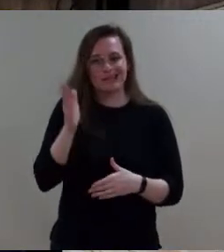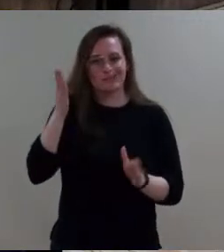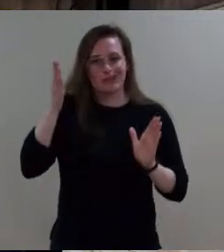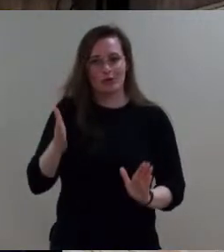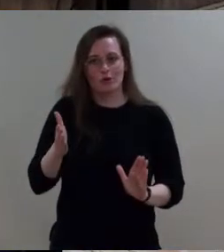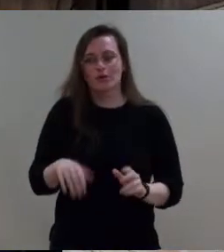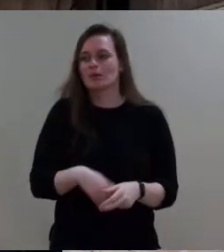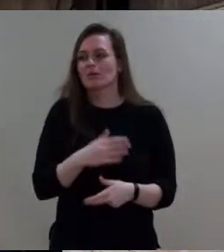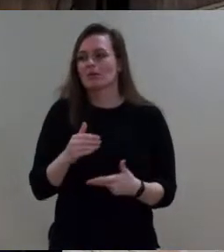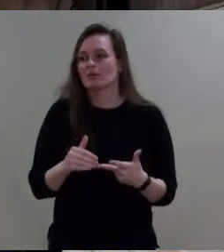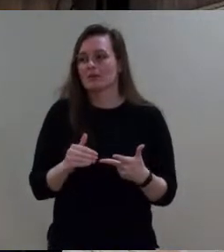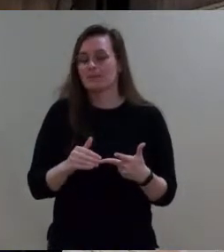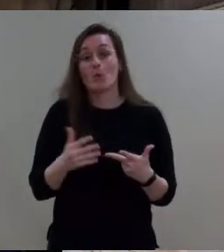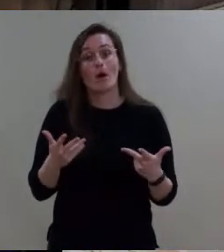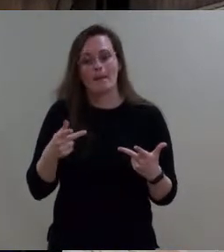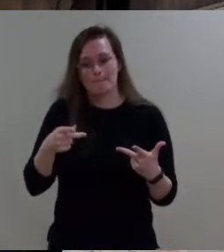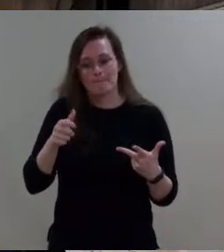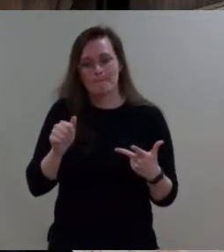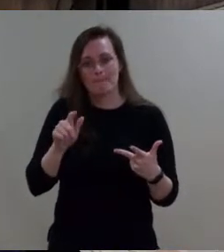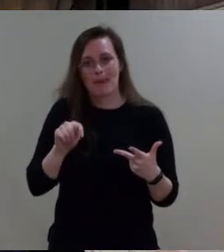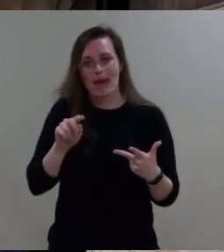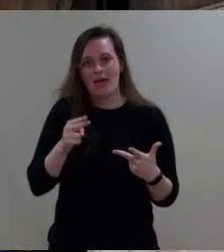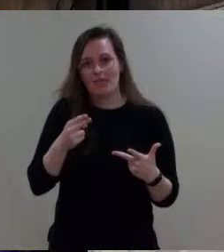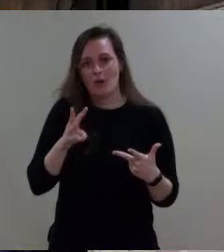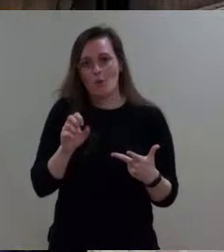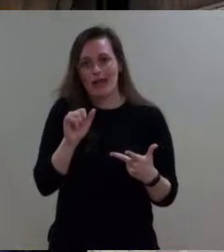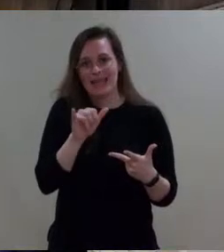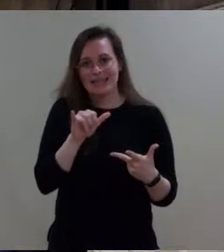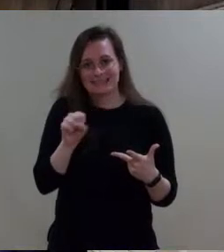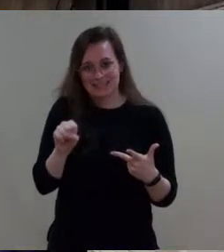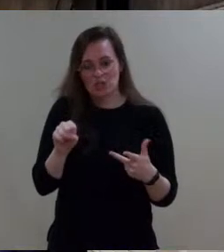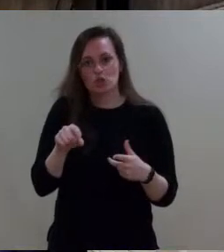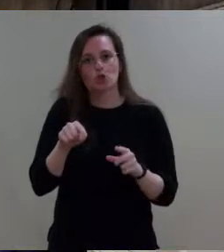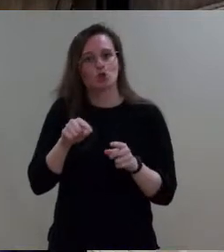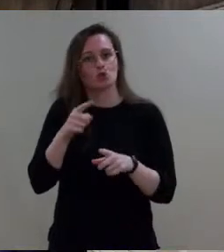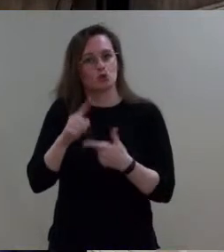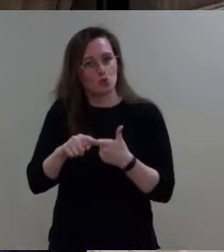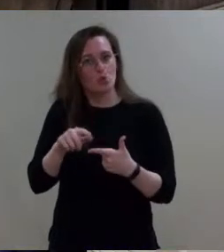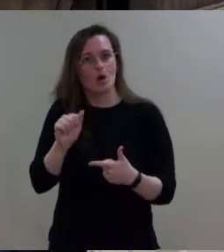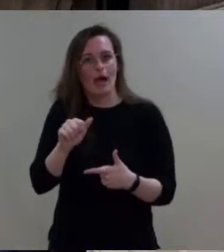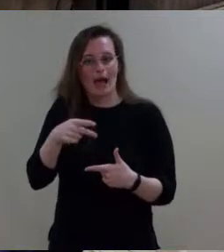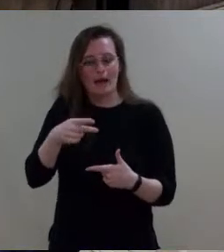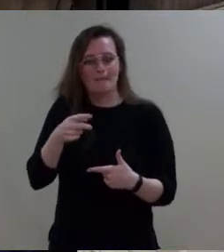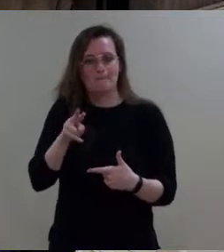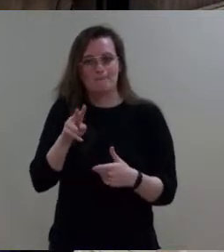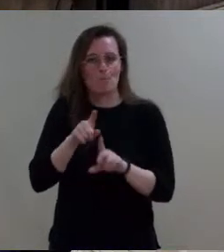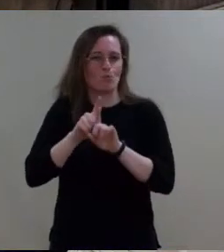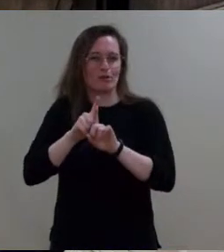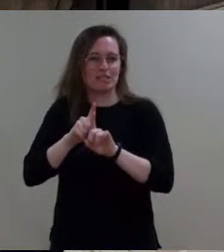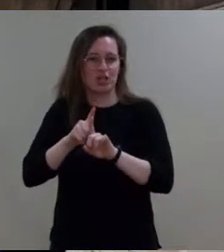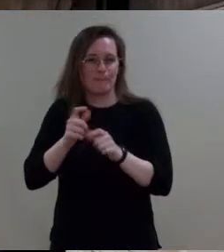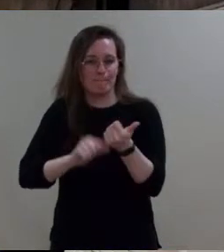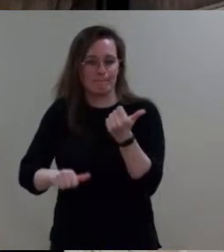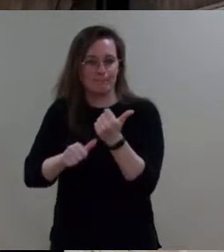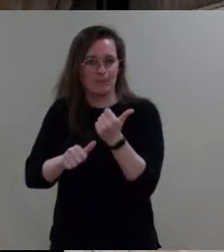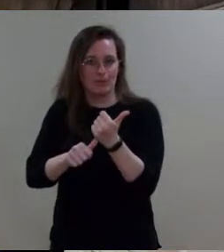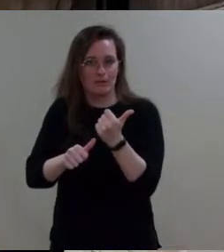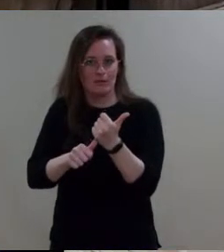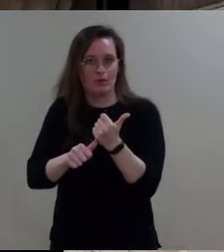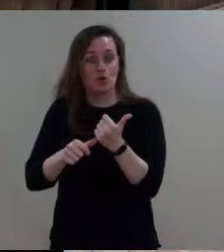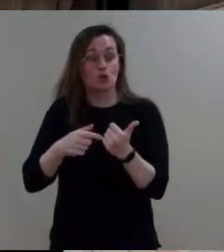about was the pathways to apprenticeship. The info is attached. I had approached Valley